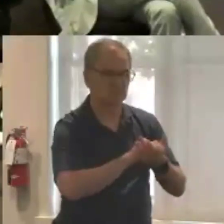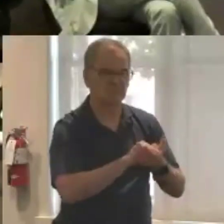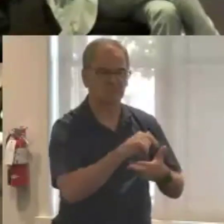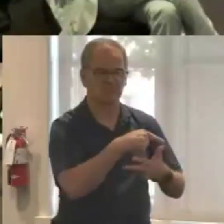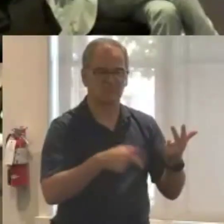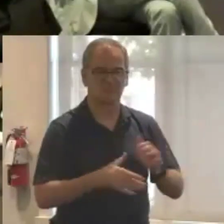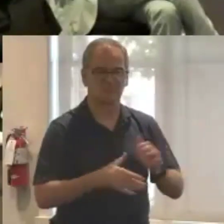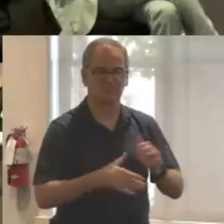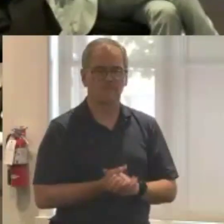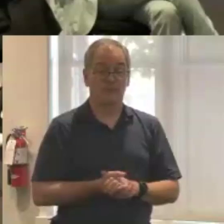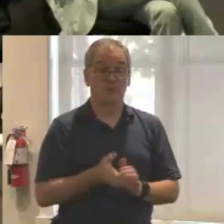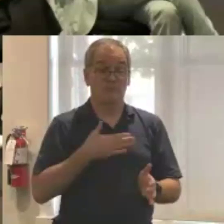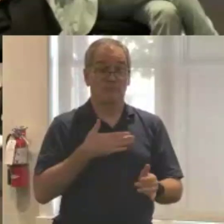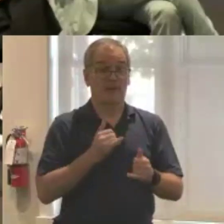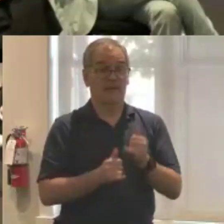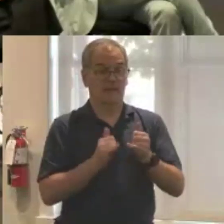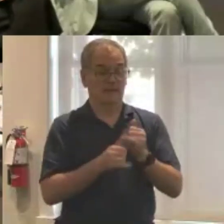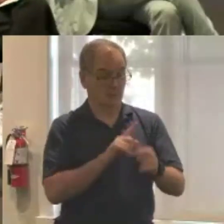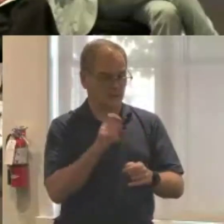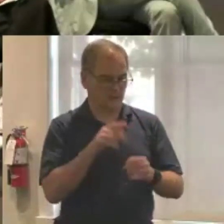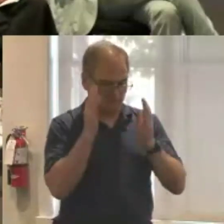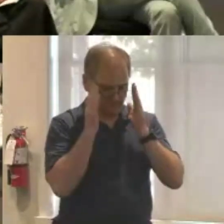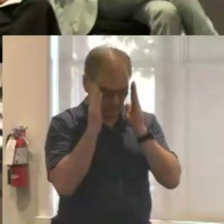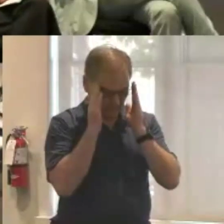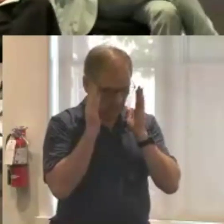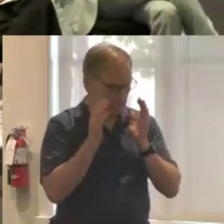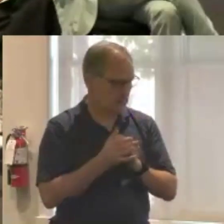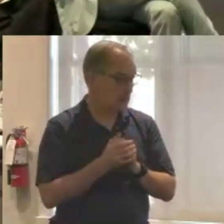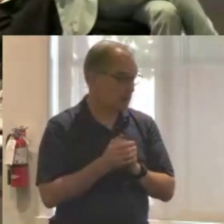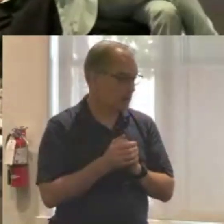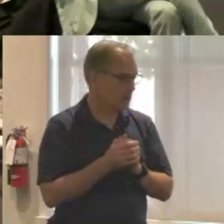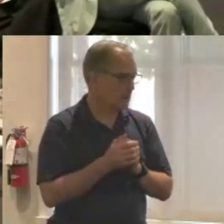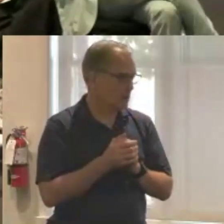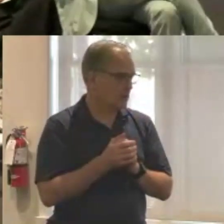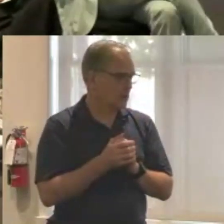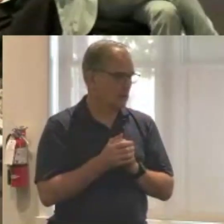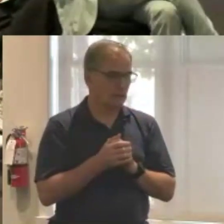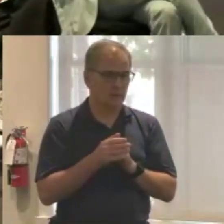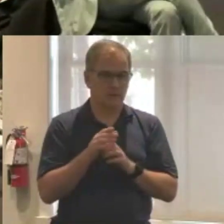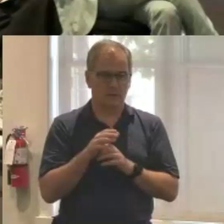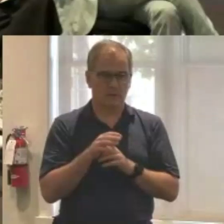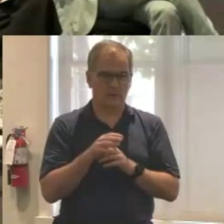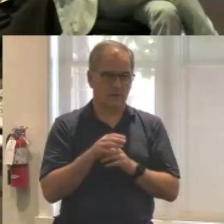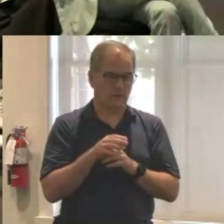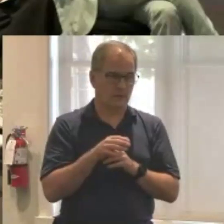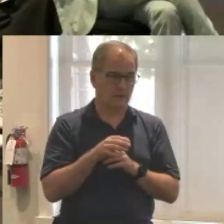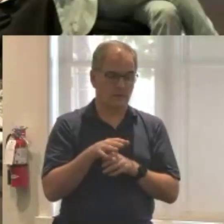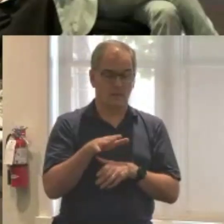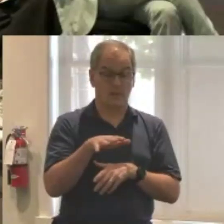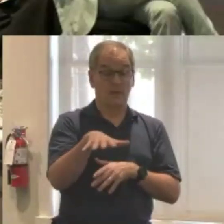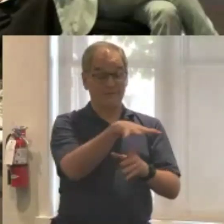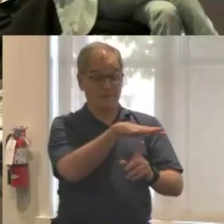last question on my end, how does your organization ensure a safe, supportive, and